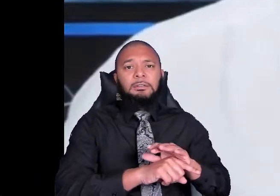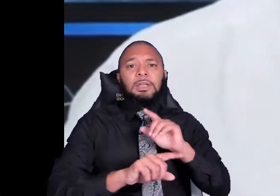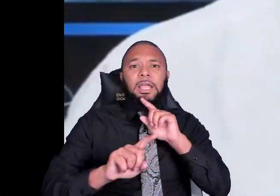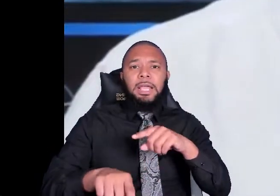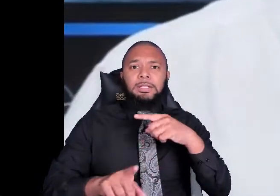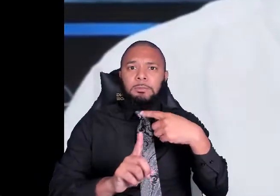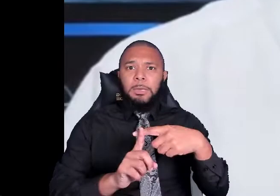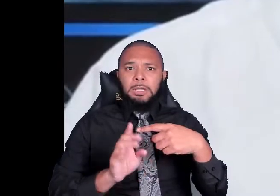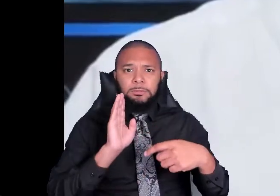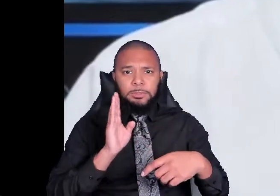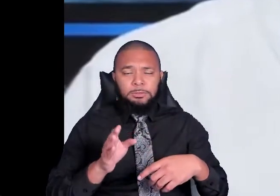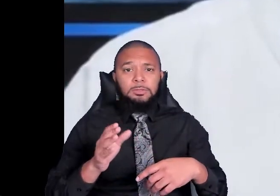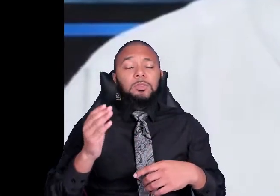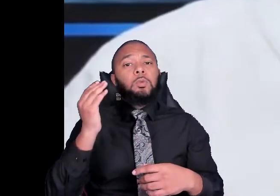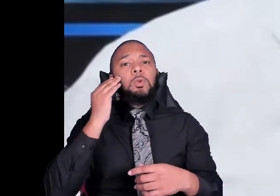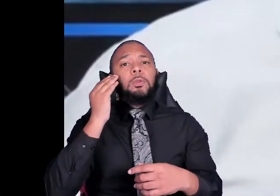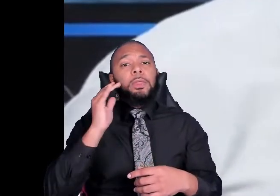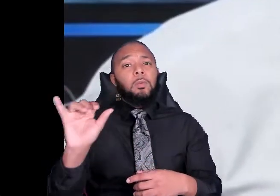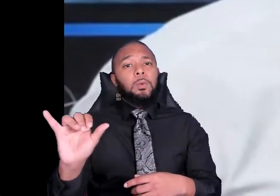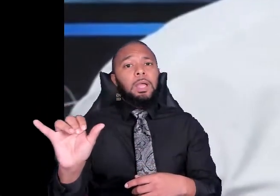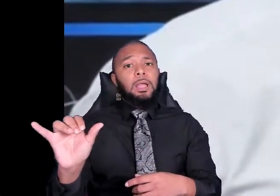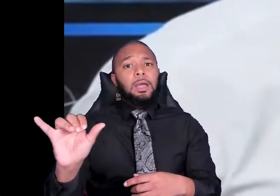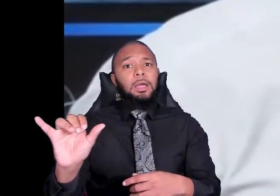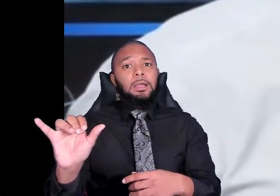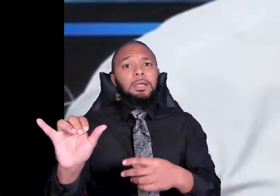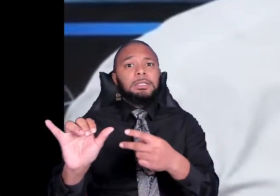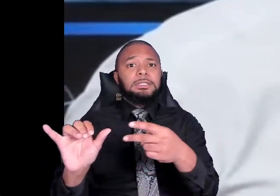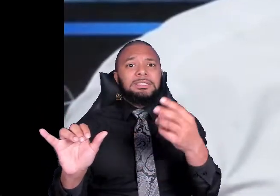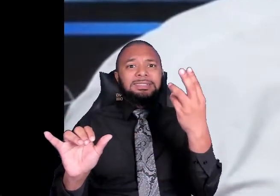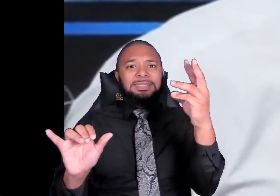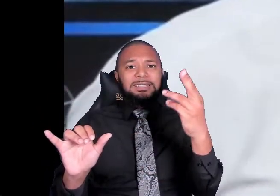that the y coordinate of our point is 16/11.